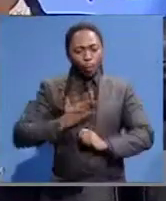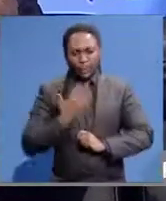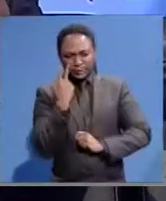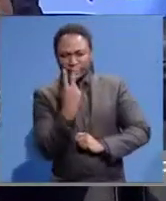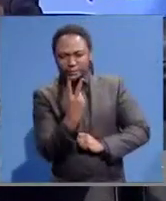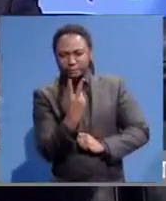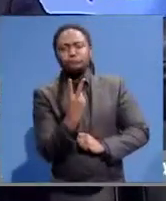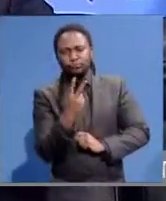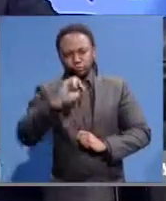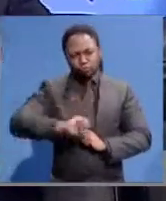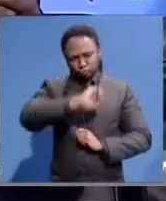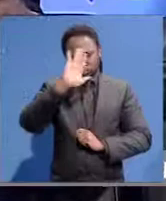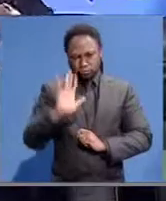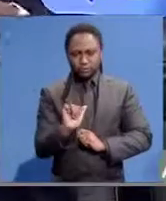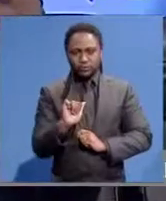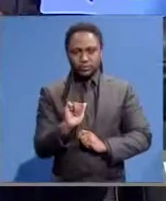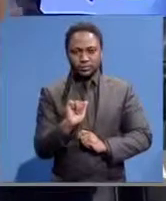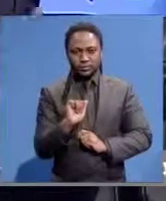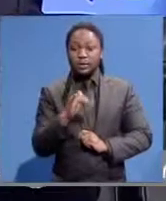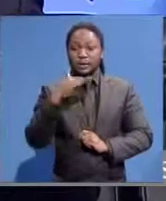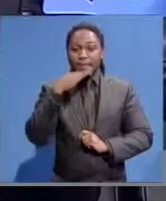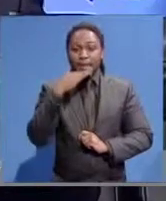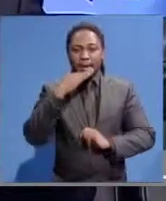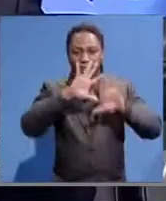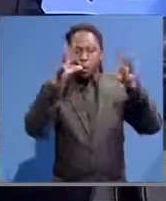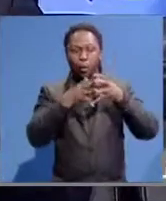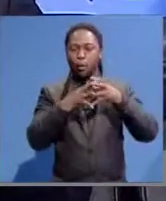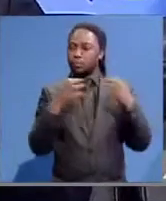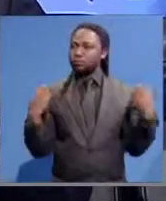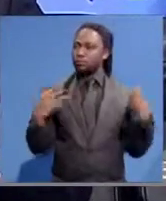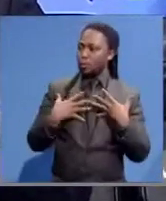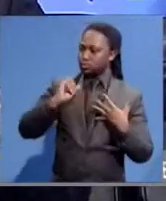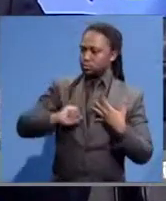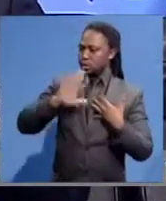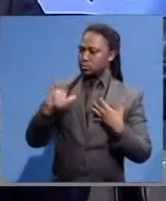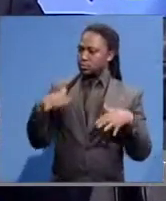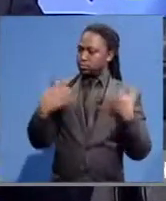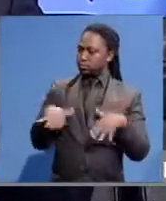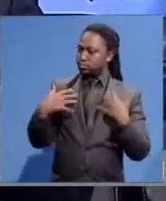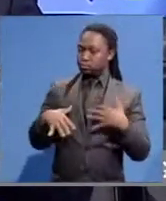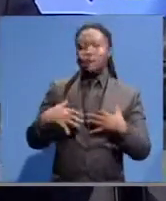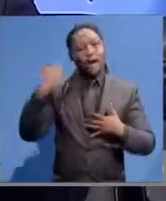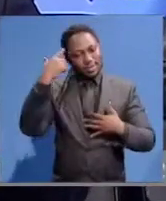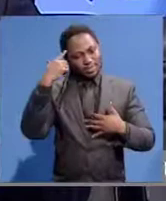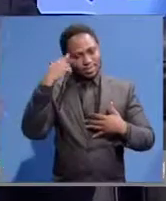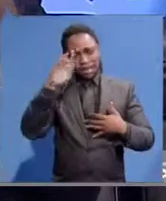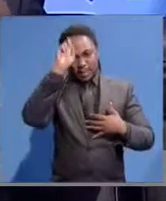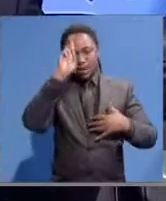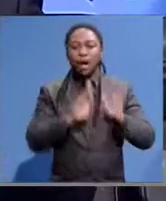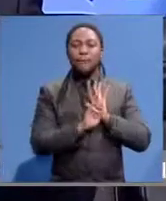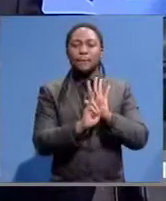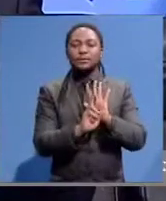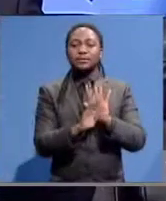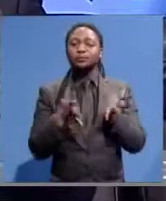to the country that will absolutely engulf the whole world? And for me, that's what I think Madiba represents to me. He